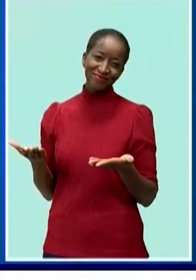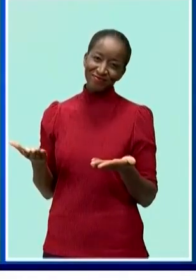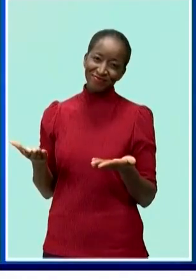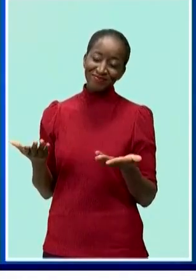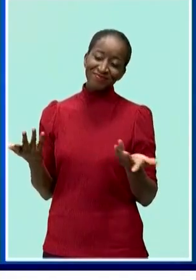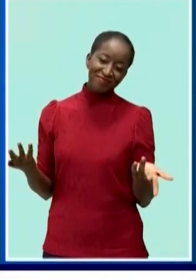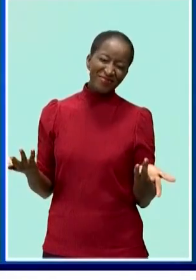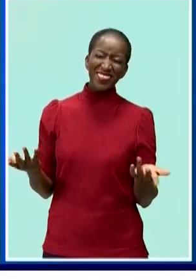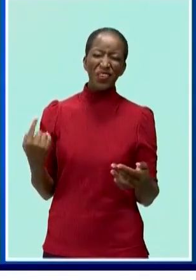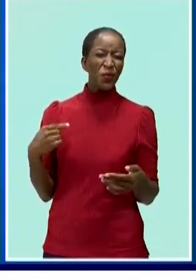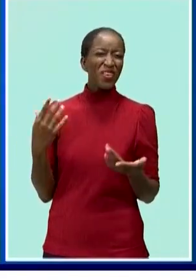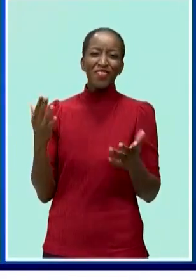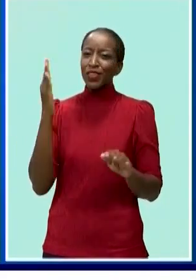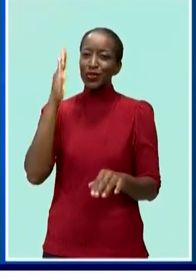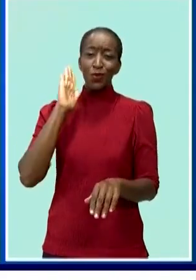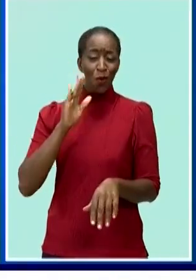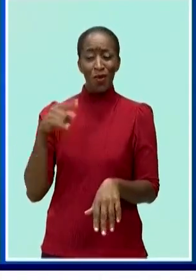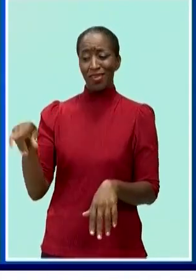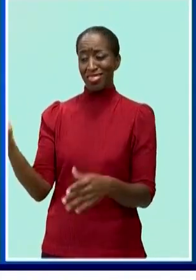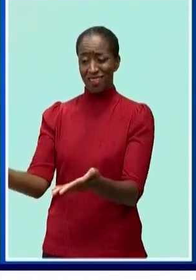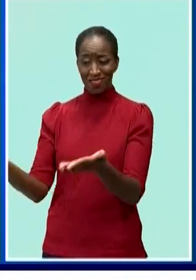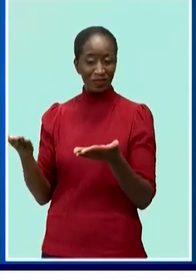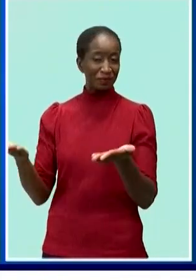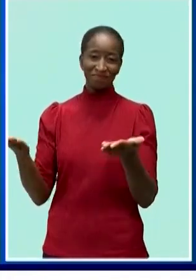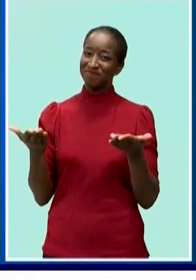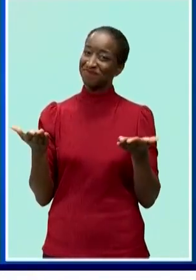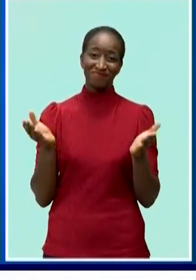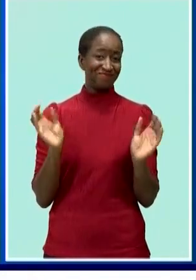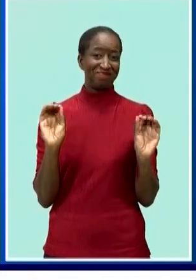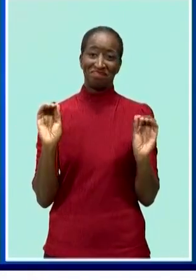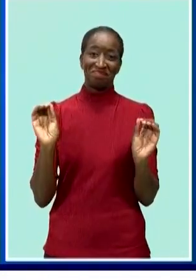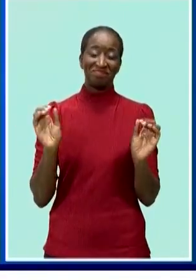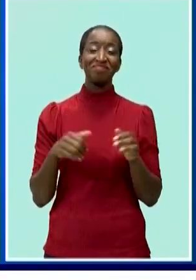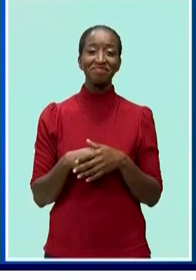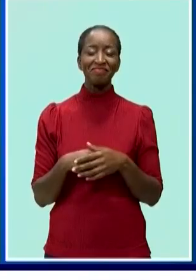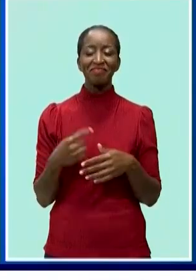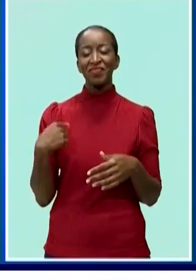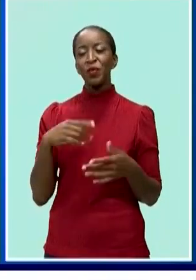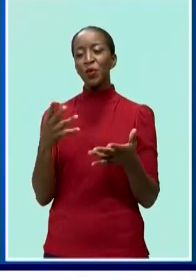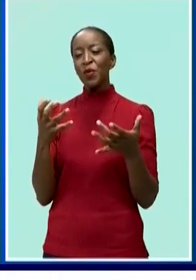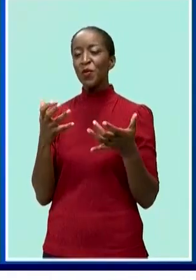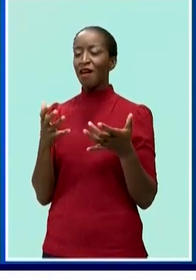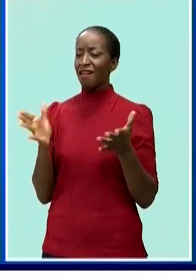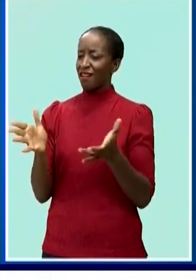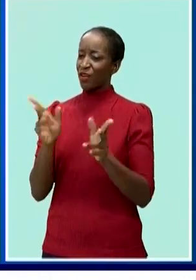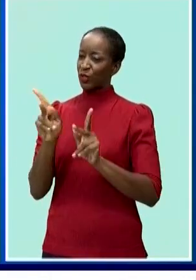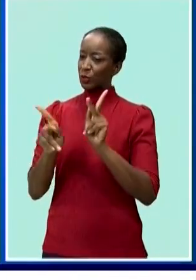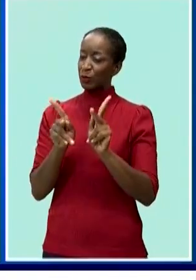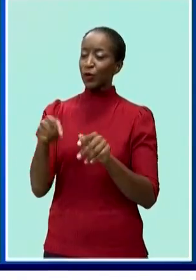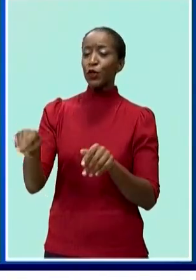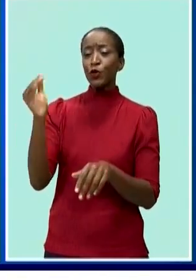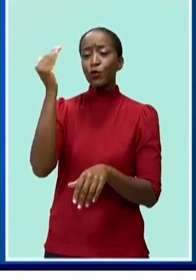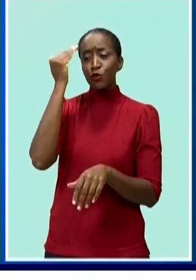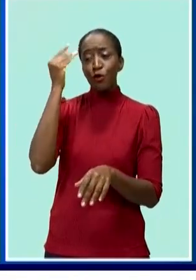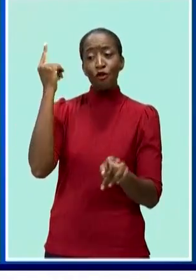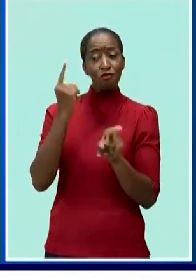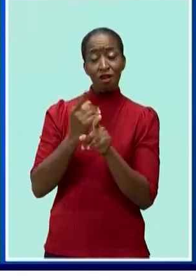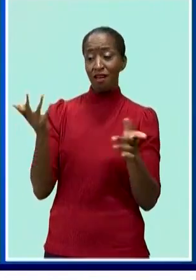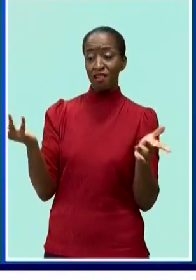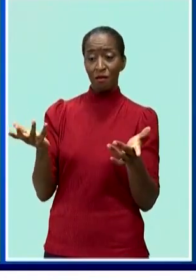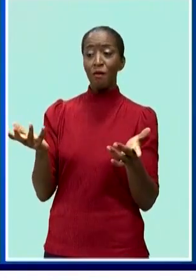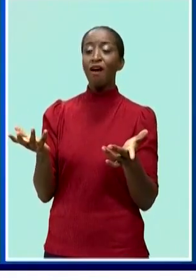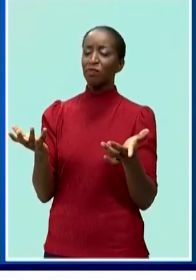expectation anyway. I think this was an opportunity to say to people, do the right thing, but thereafter we will be doing what